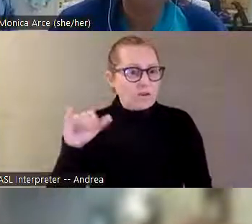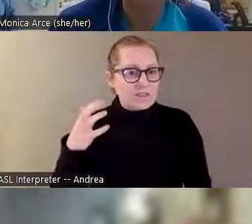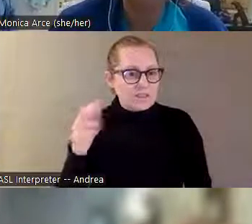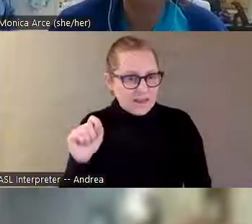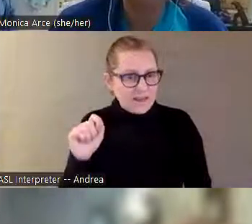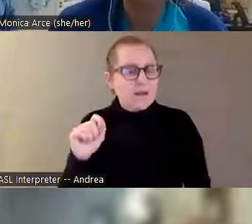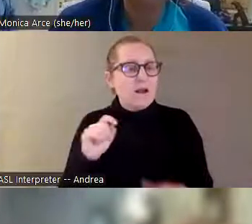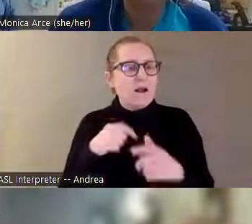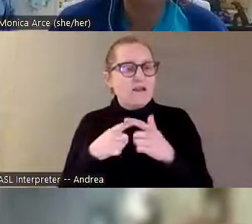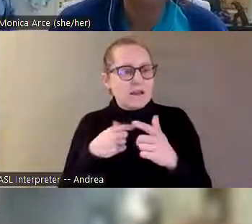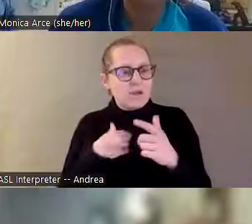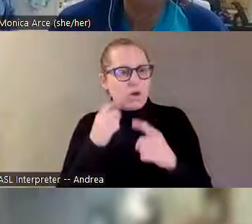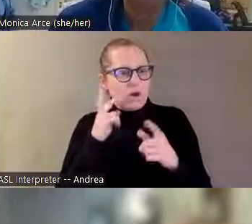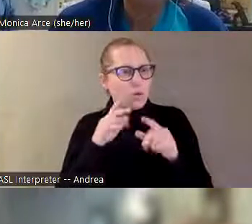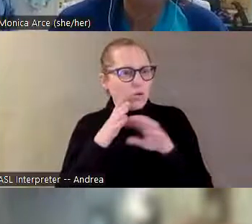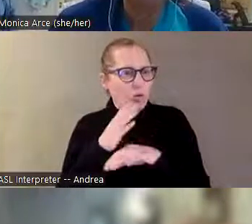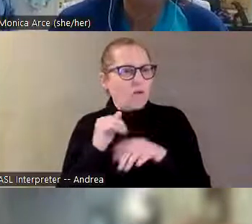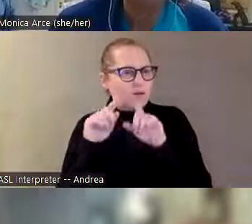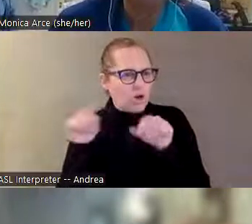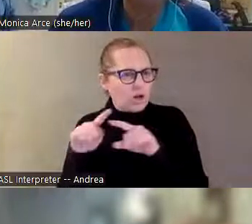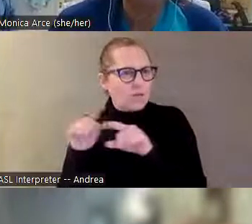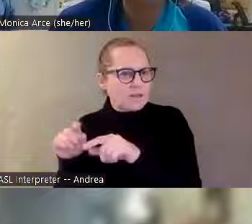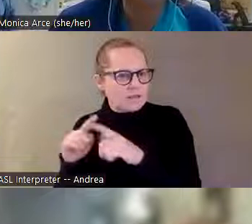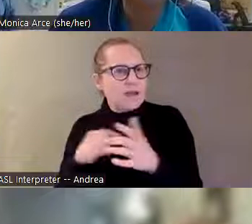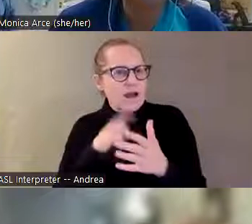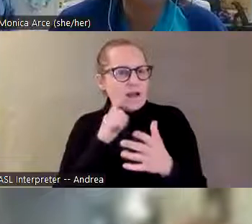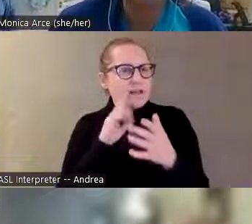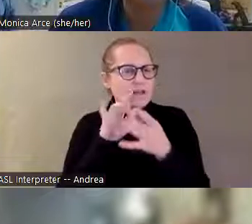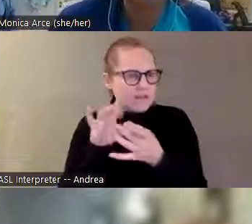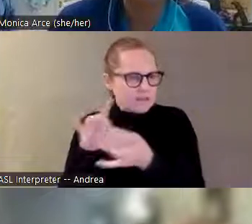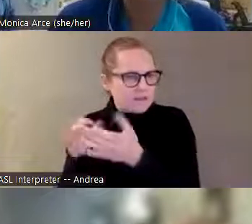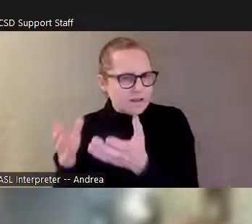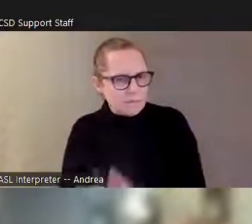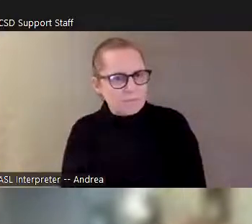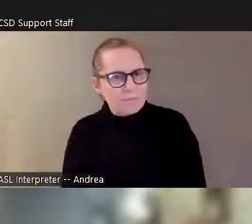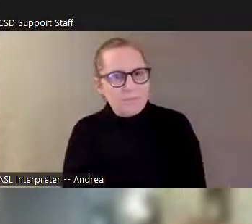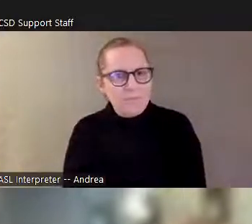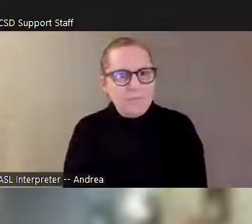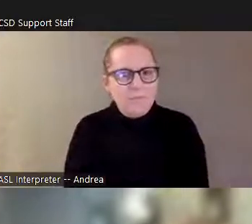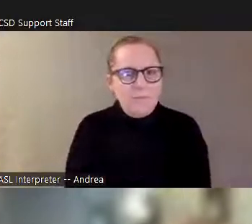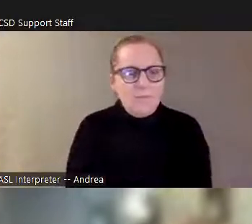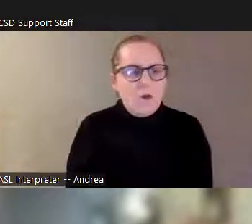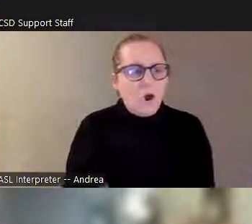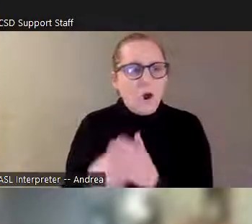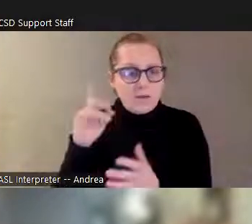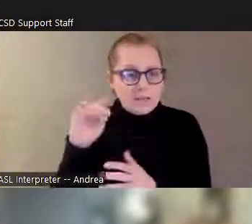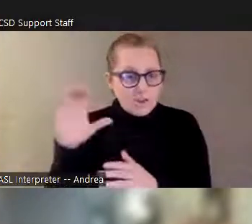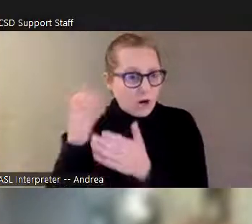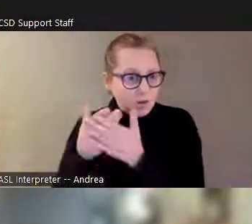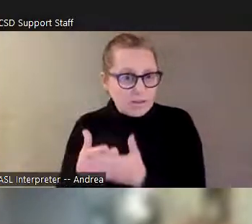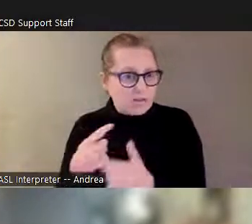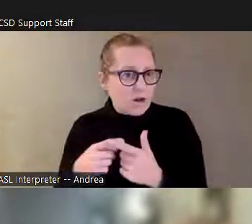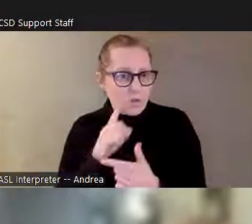to go through all like the documents and everything, the links and all the stuff at the bottom. All those documents are basically